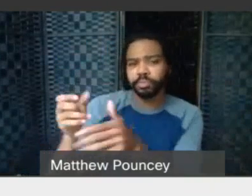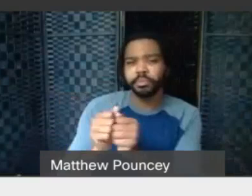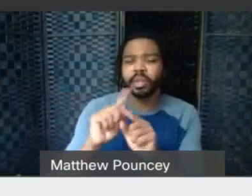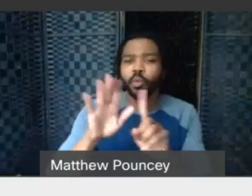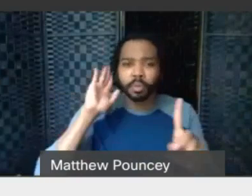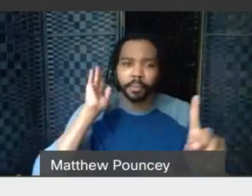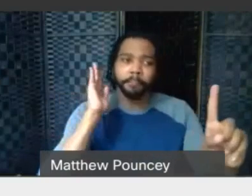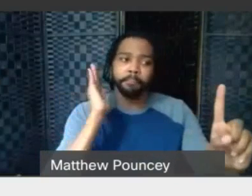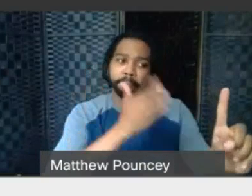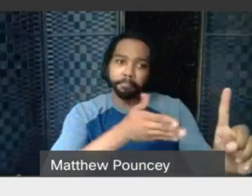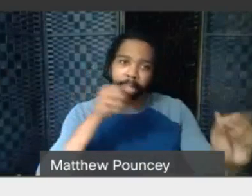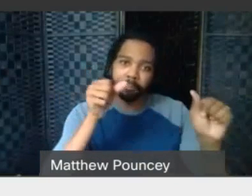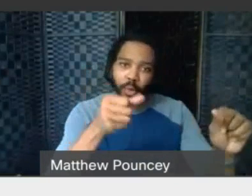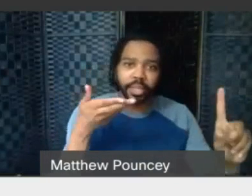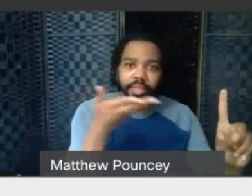site.